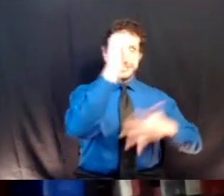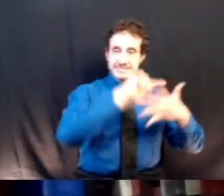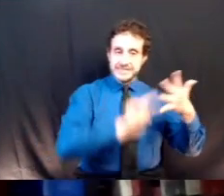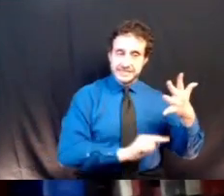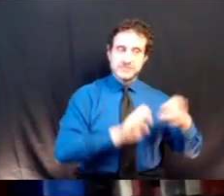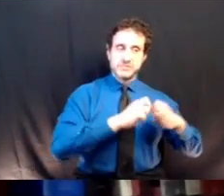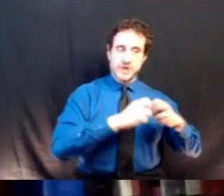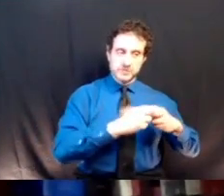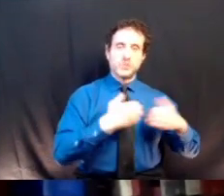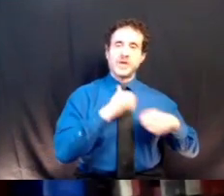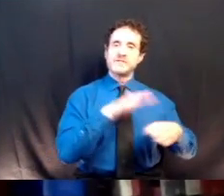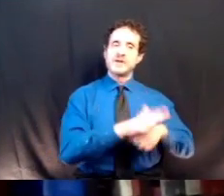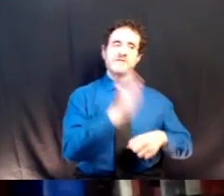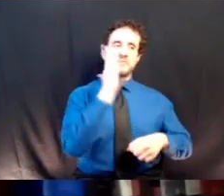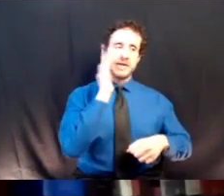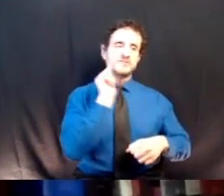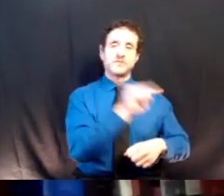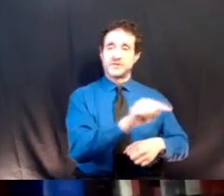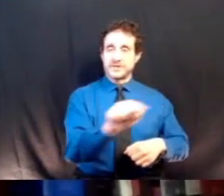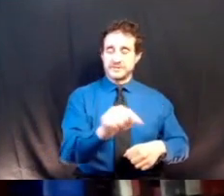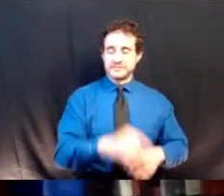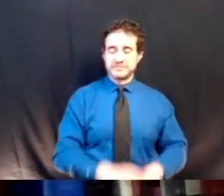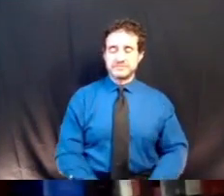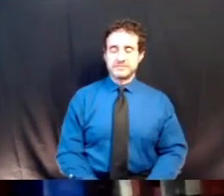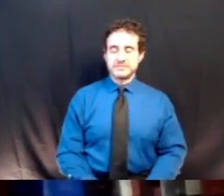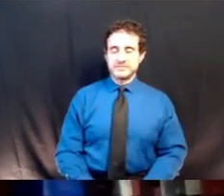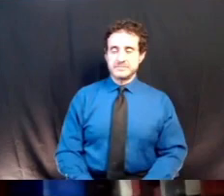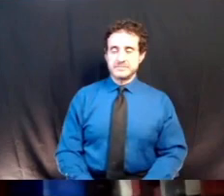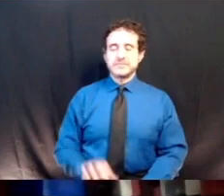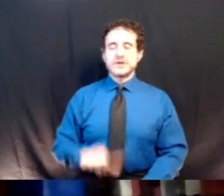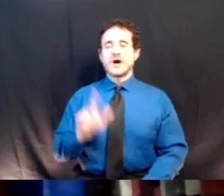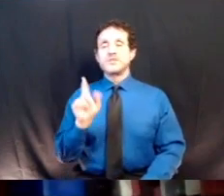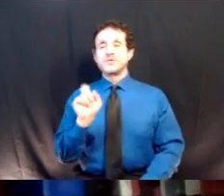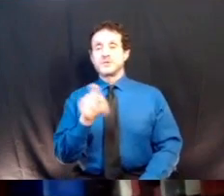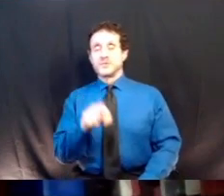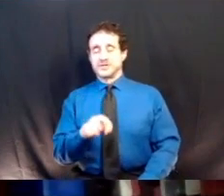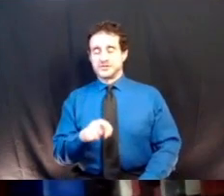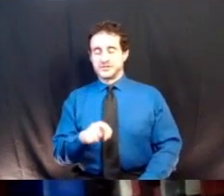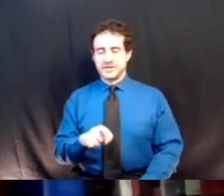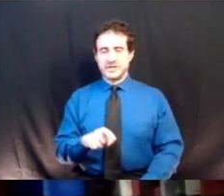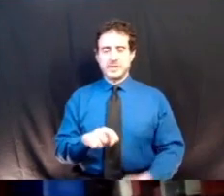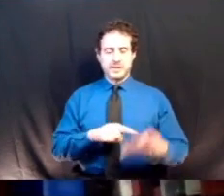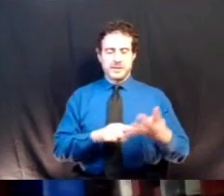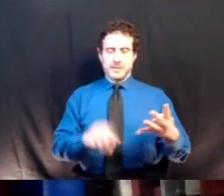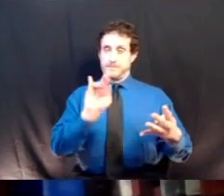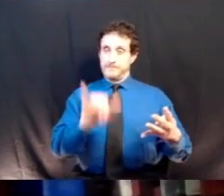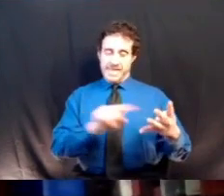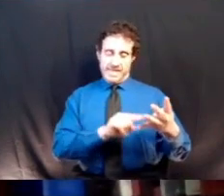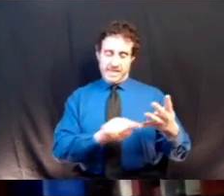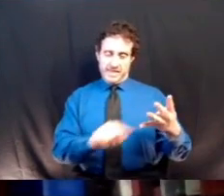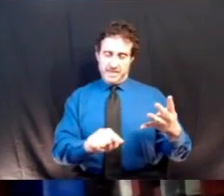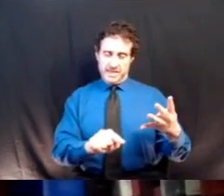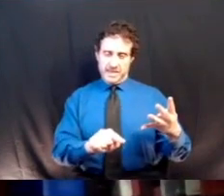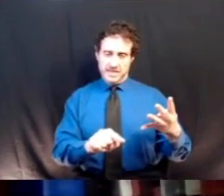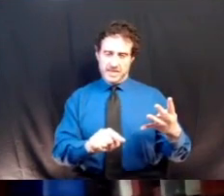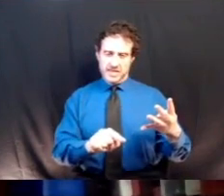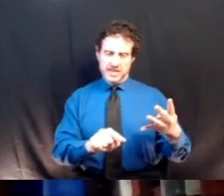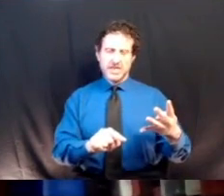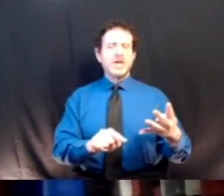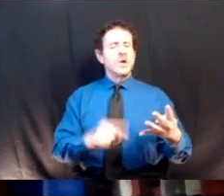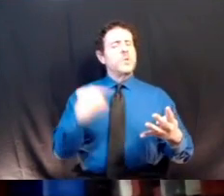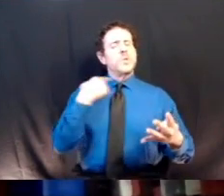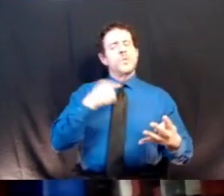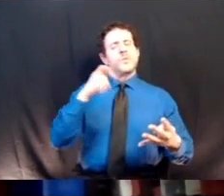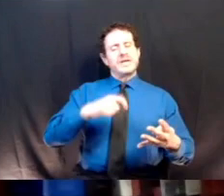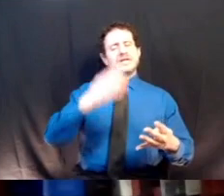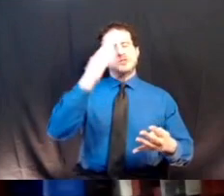Bishop, businesses looking to open at the end of the month per your phases need to know what the guidance will be. When will